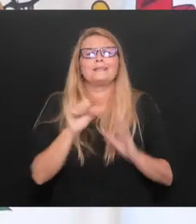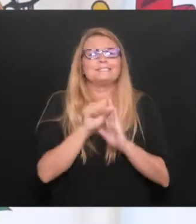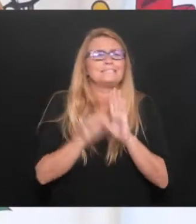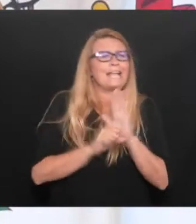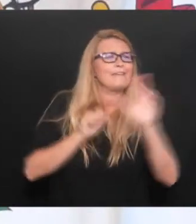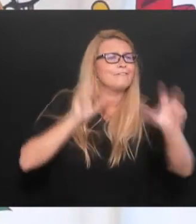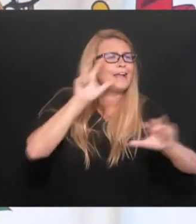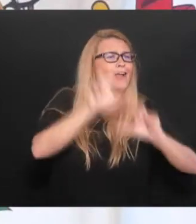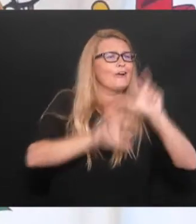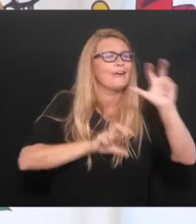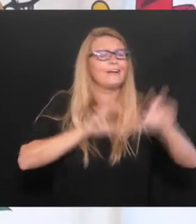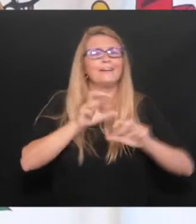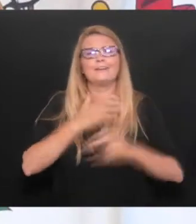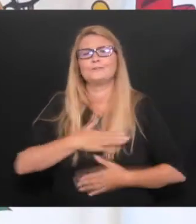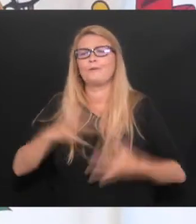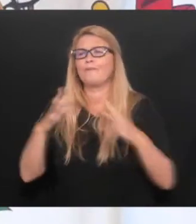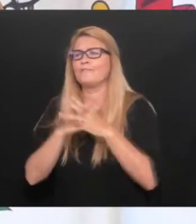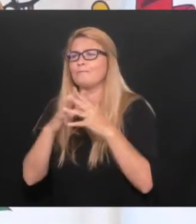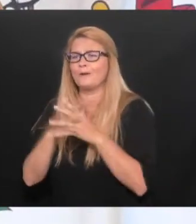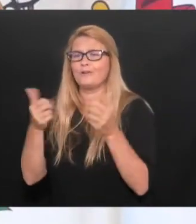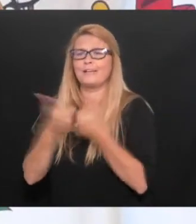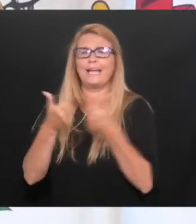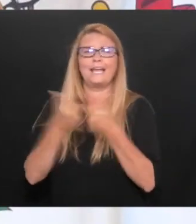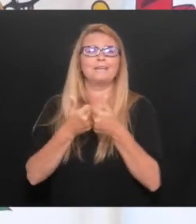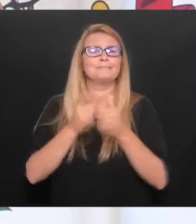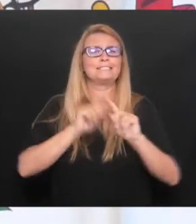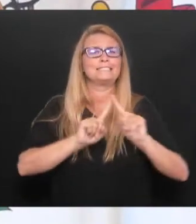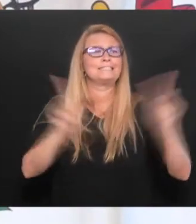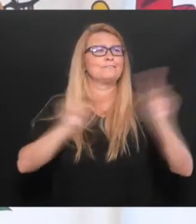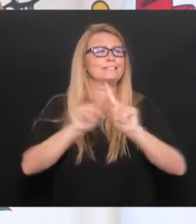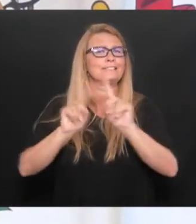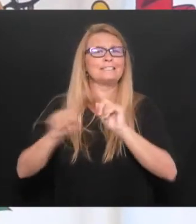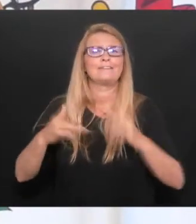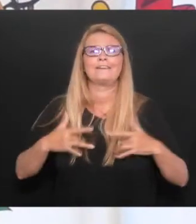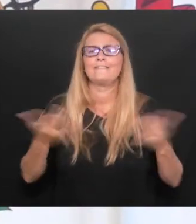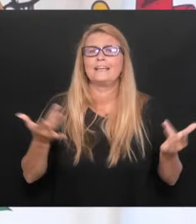want you to enjoy the football games, and absolutely, I am not